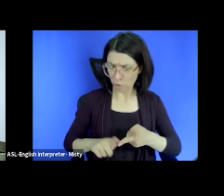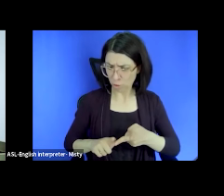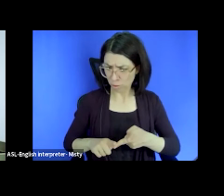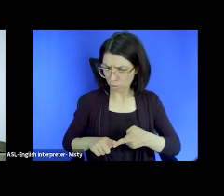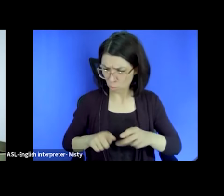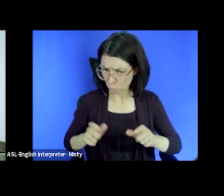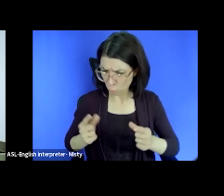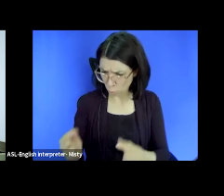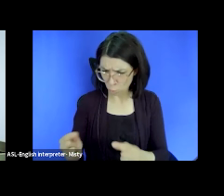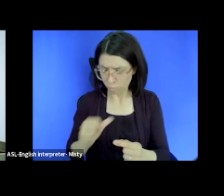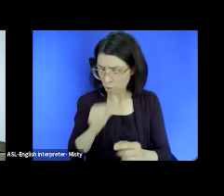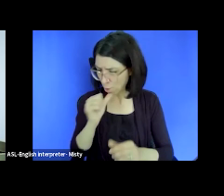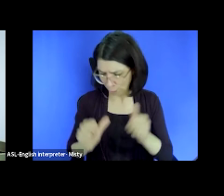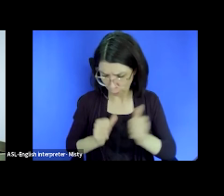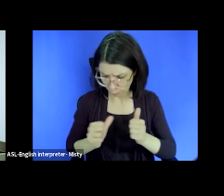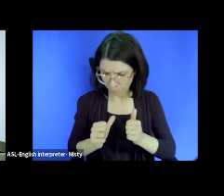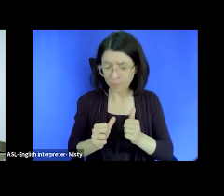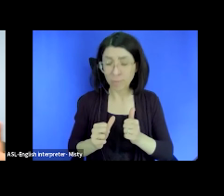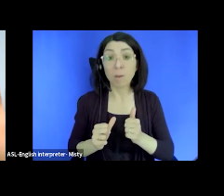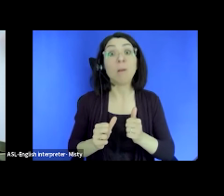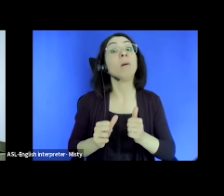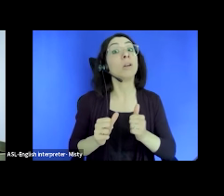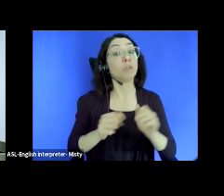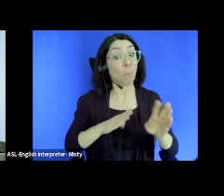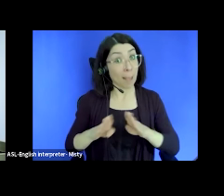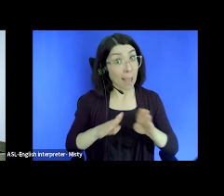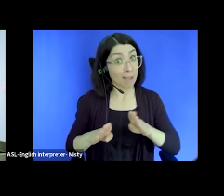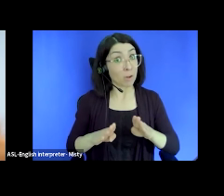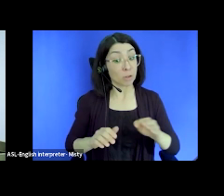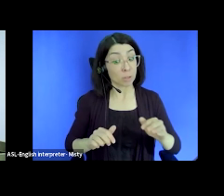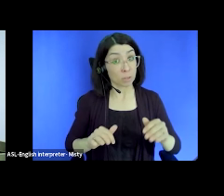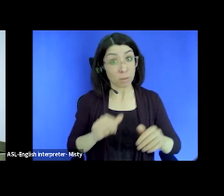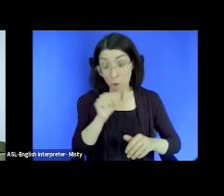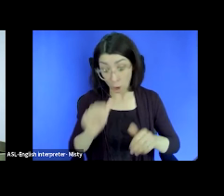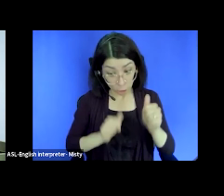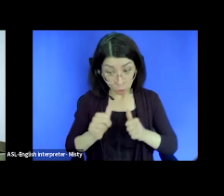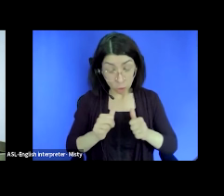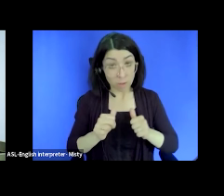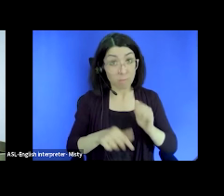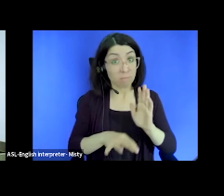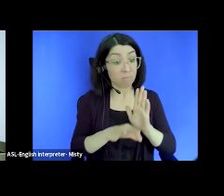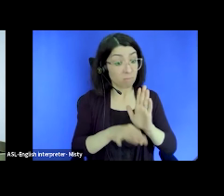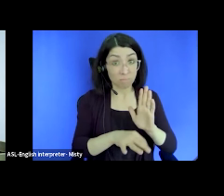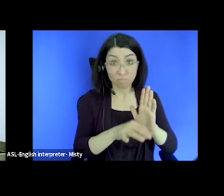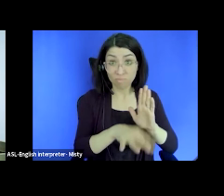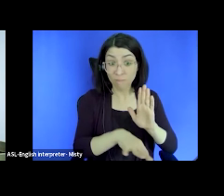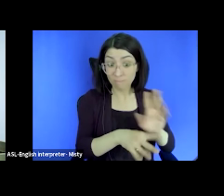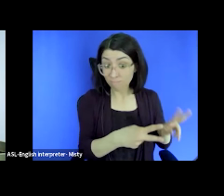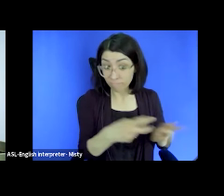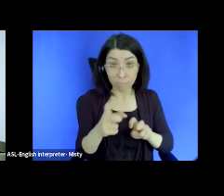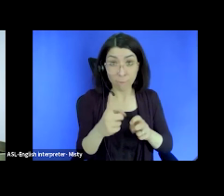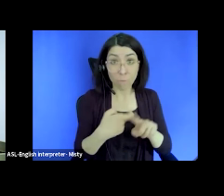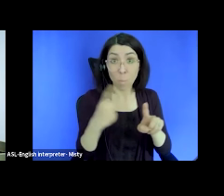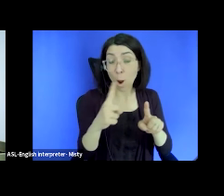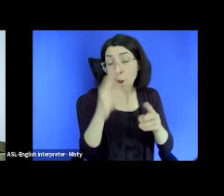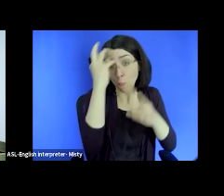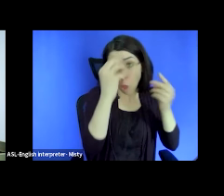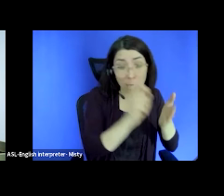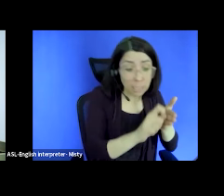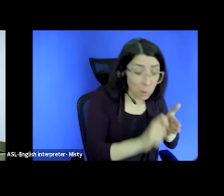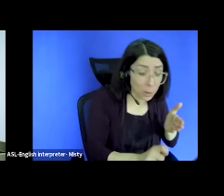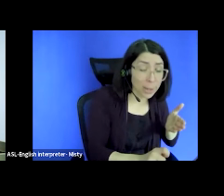actually use a thought diary to extract this information, or start off with a thought diary and work your way up into a behavioral experiment. So we're starting to build